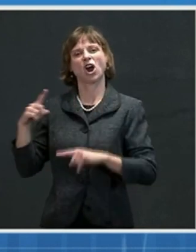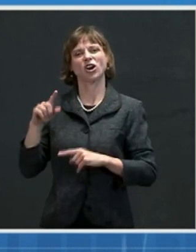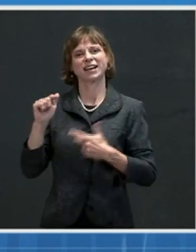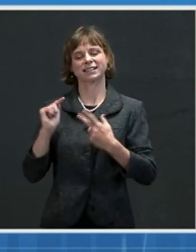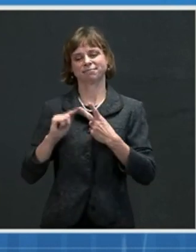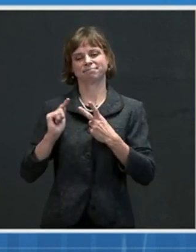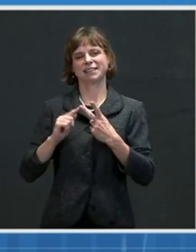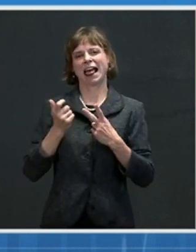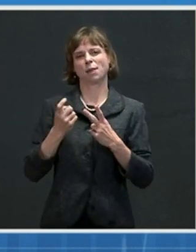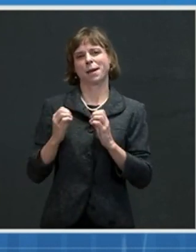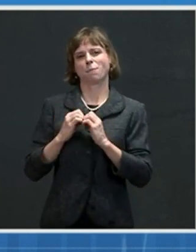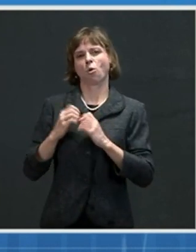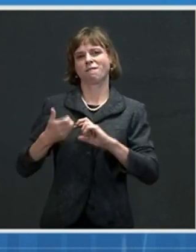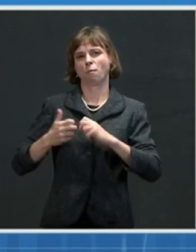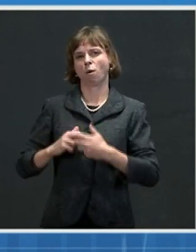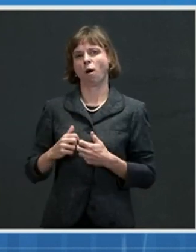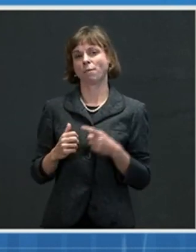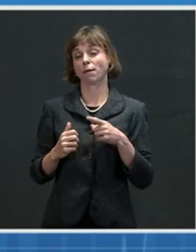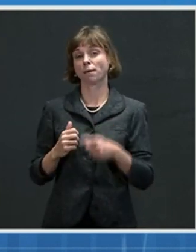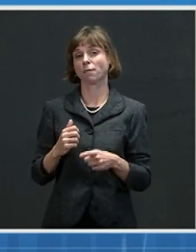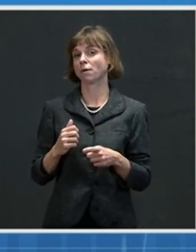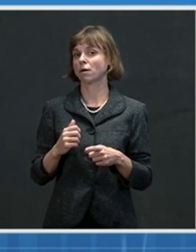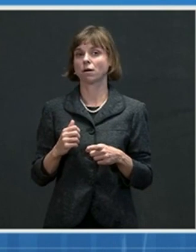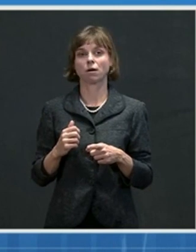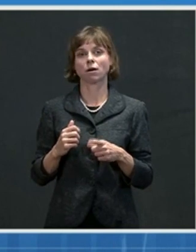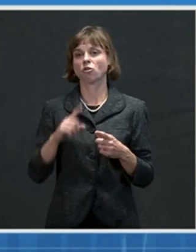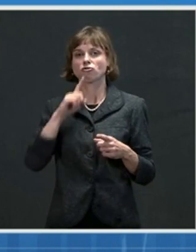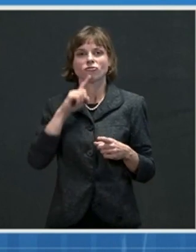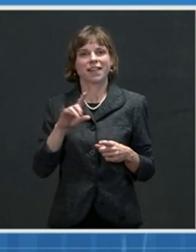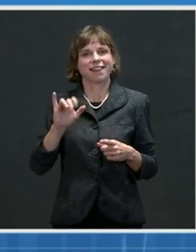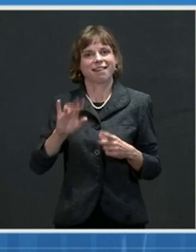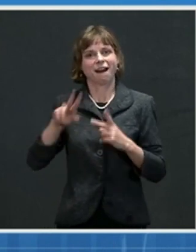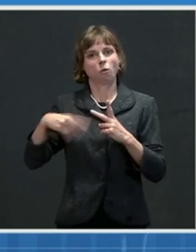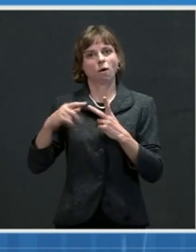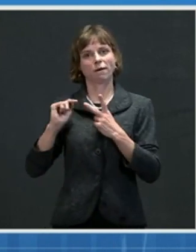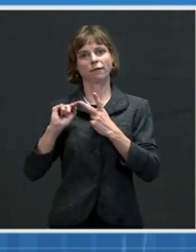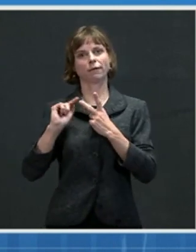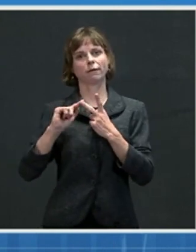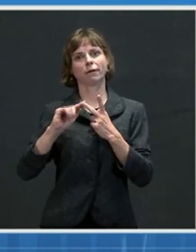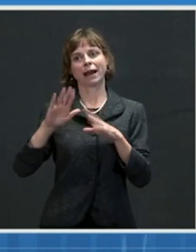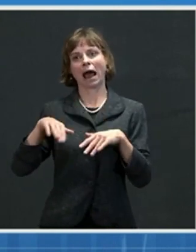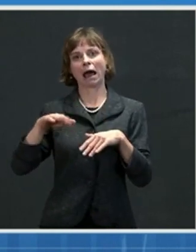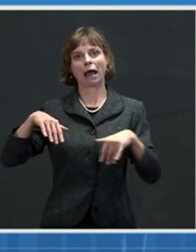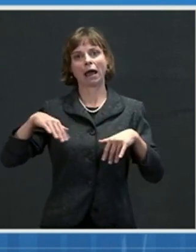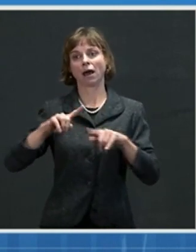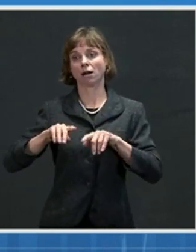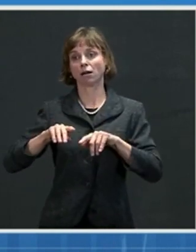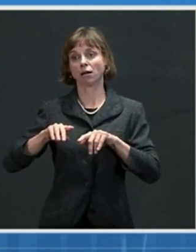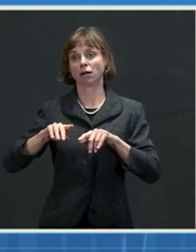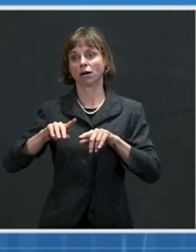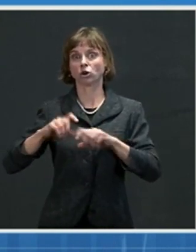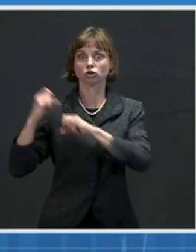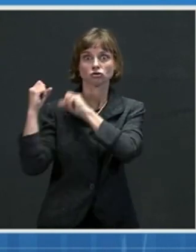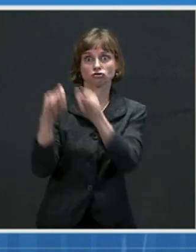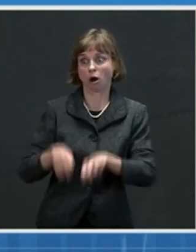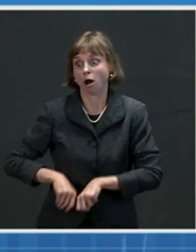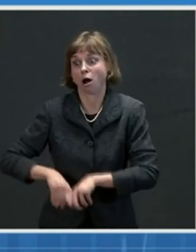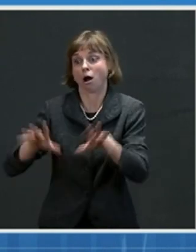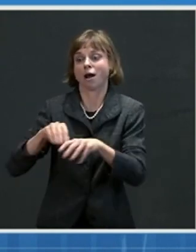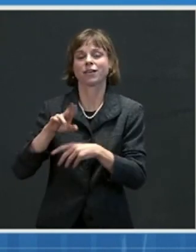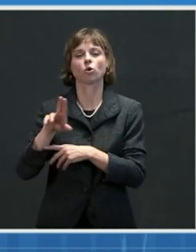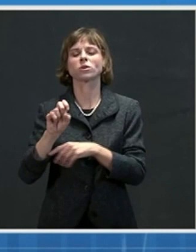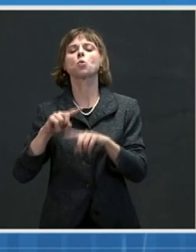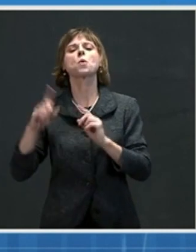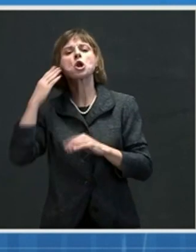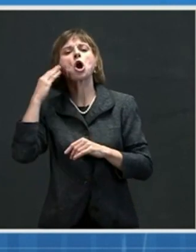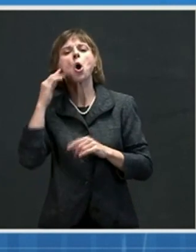and that is the one that is not yet to any great degree in the United States, although we know it's here, and that's the